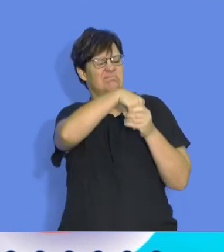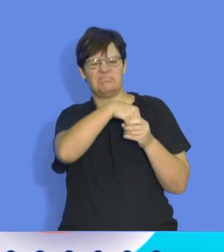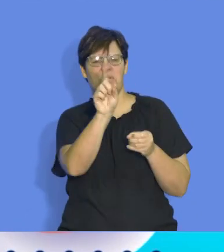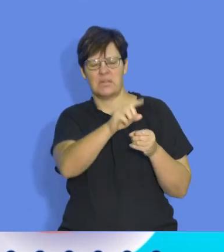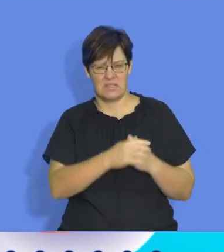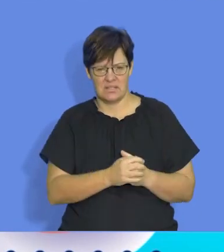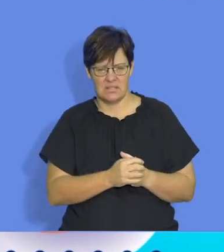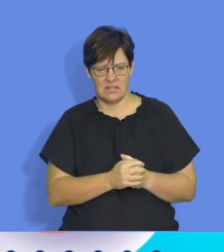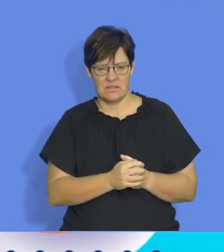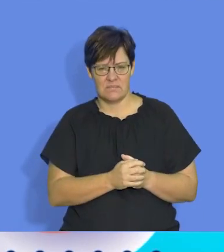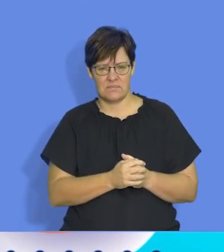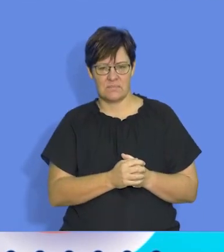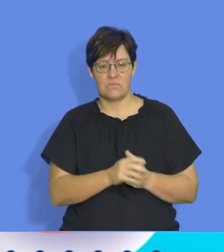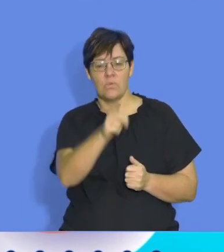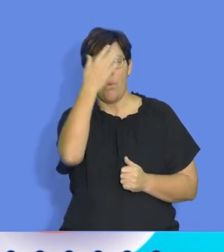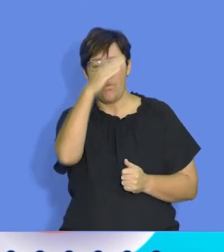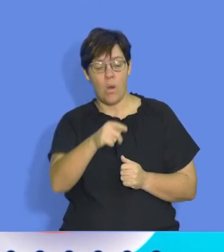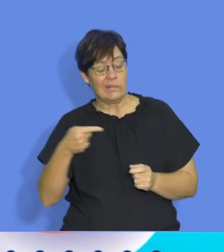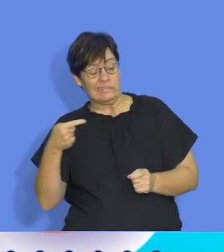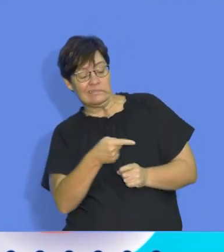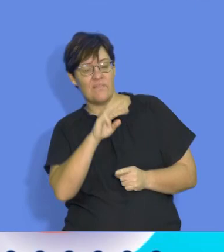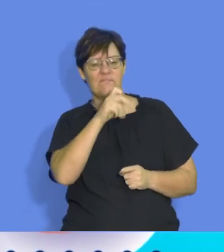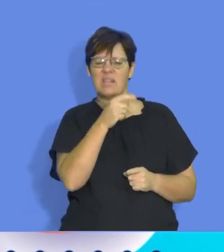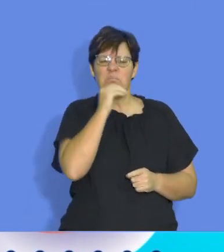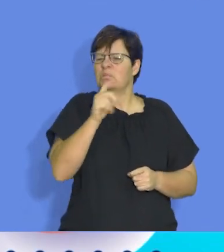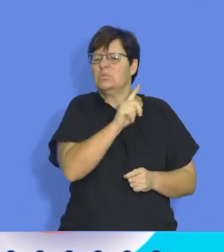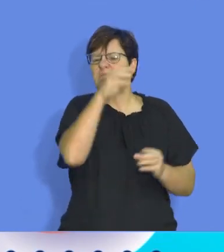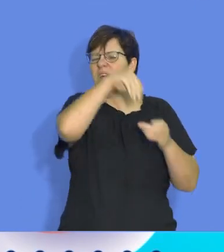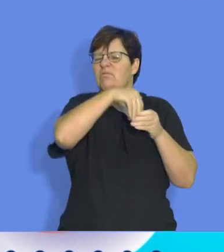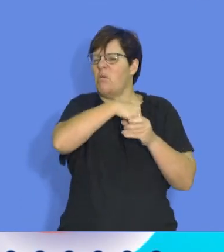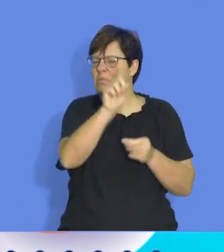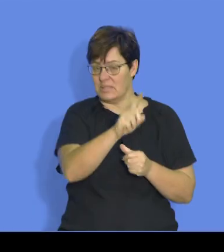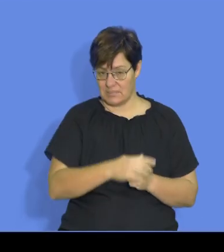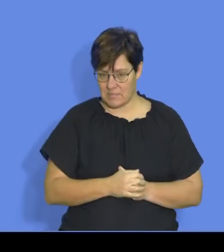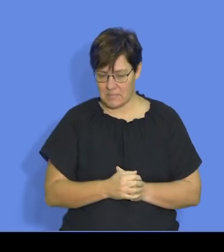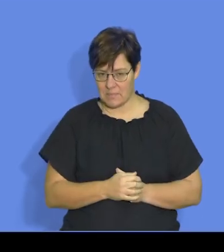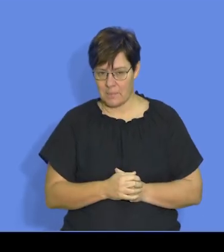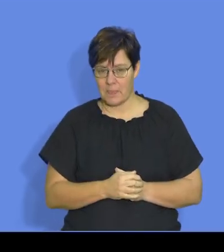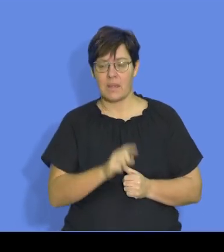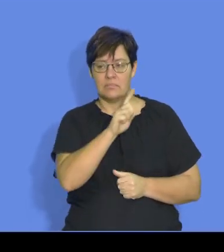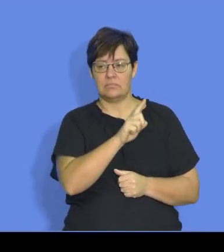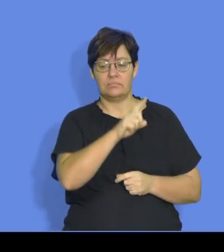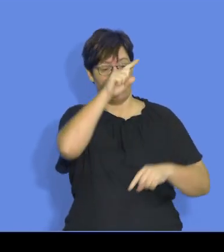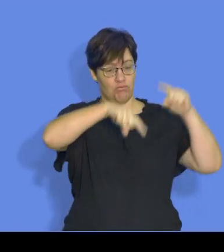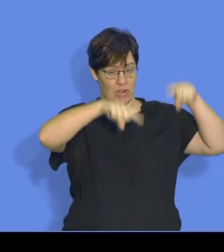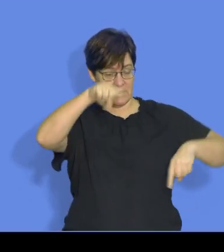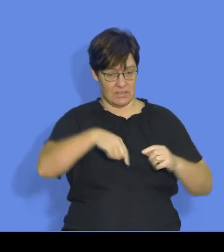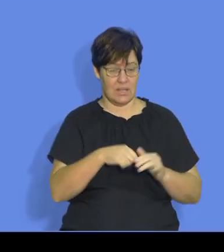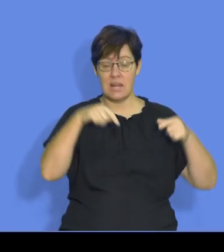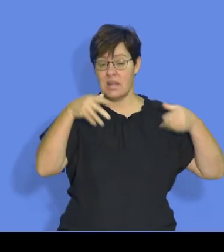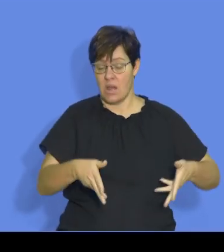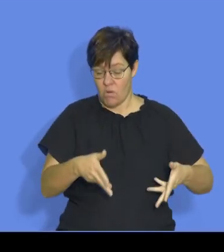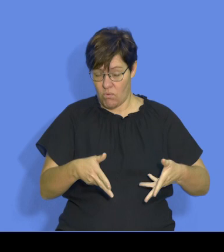is it that you should know about VAT? Firstly, your rate of VAT, which is